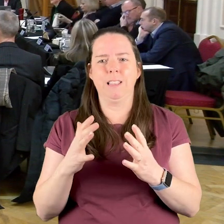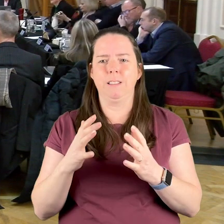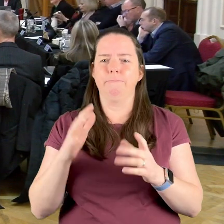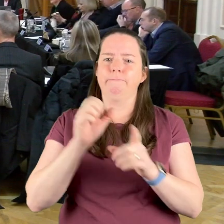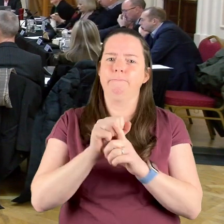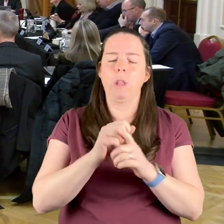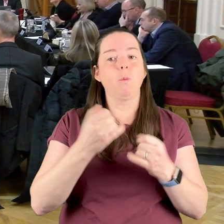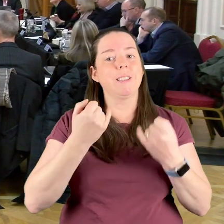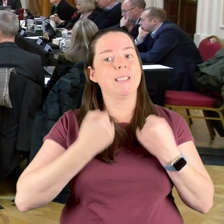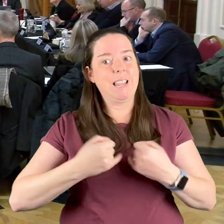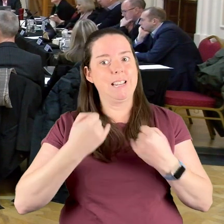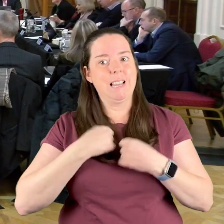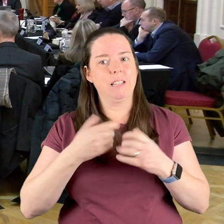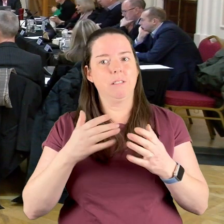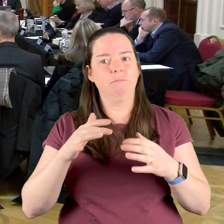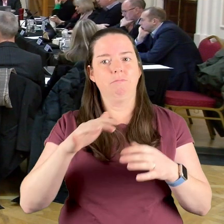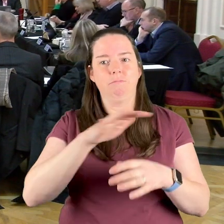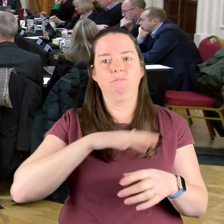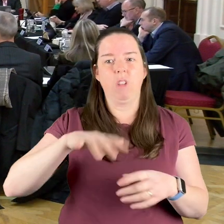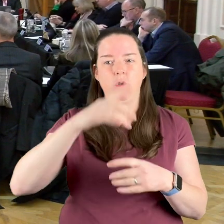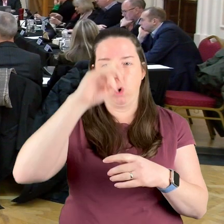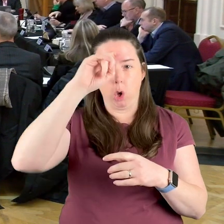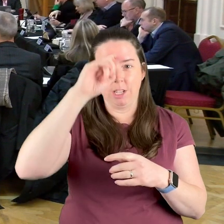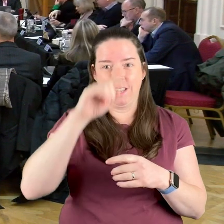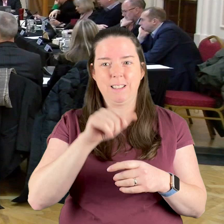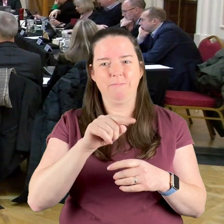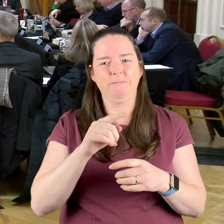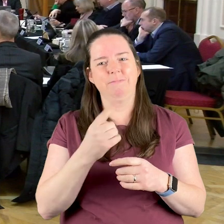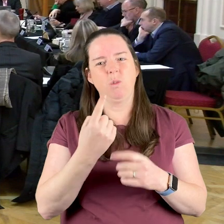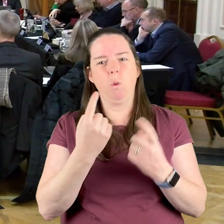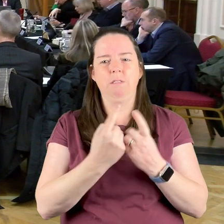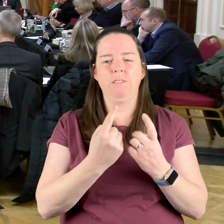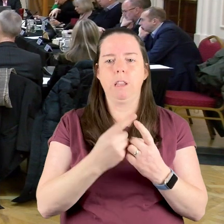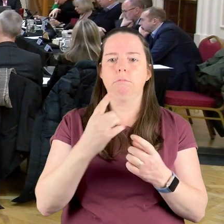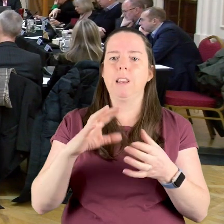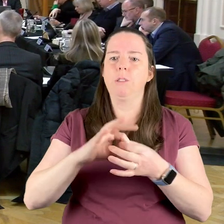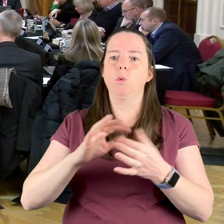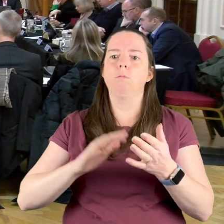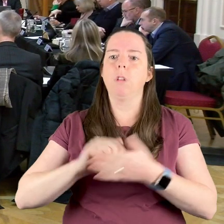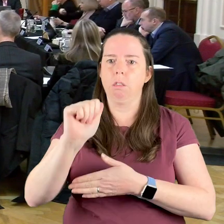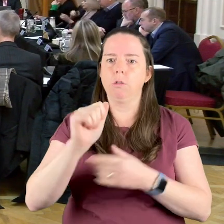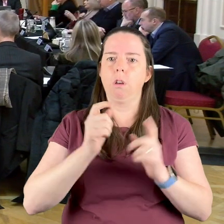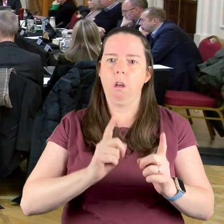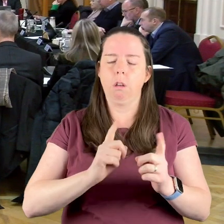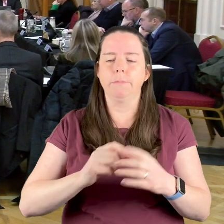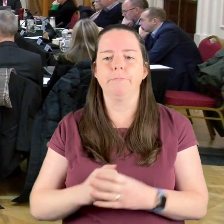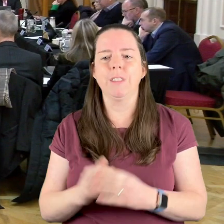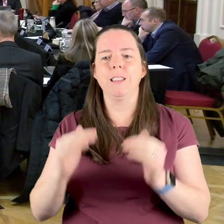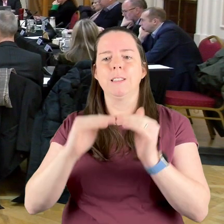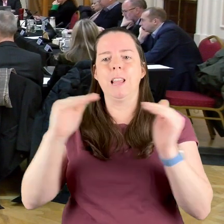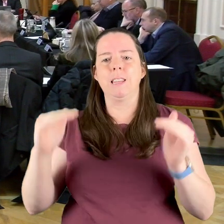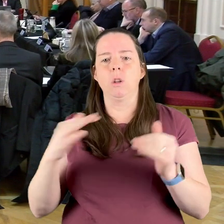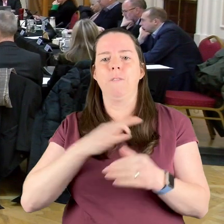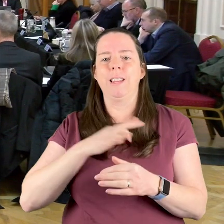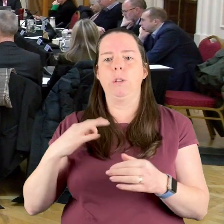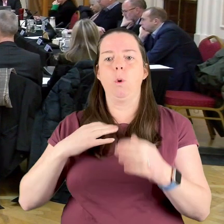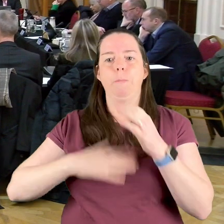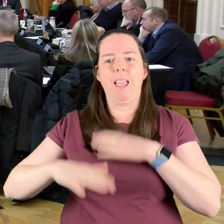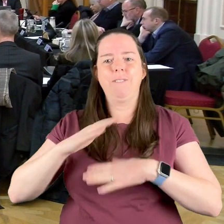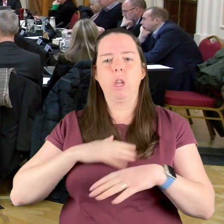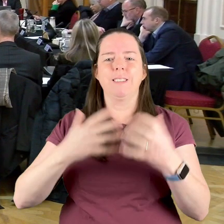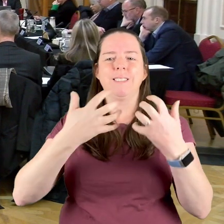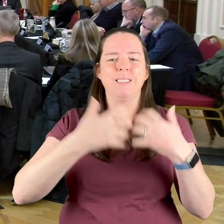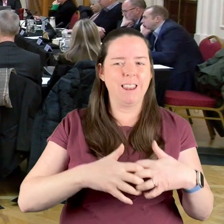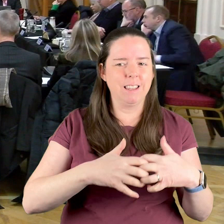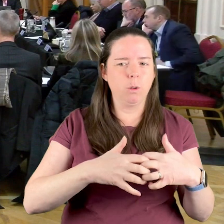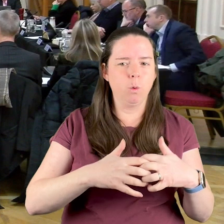finding signals among noises, which I think that's one of the things. Again, the culture comes into that as well. Standard of clinical behavior,